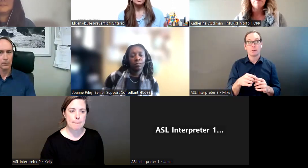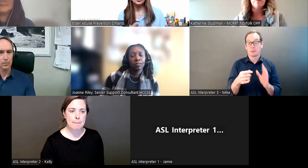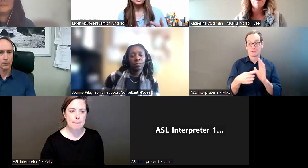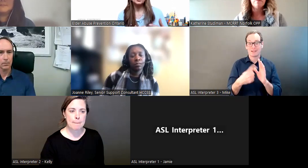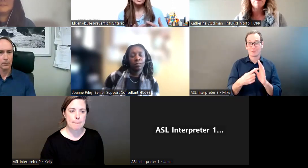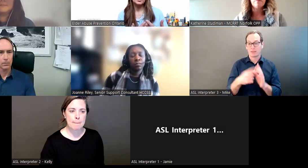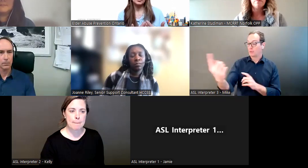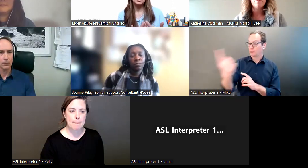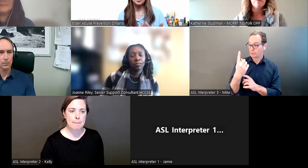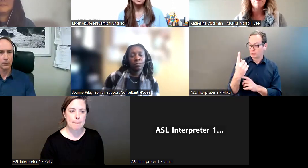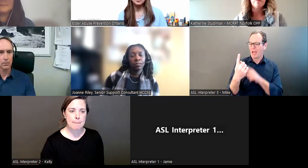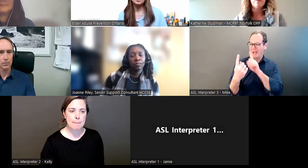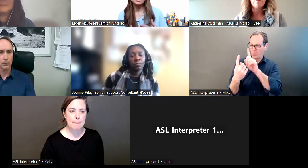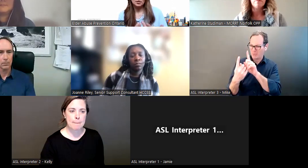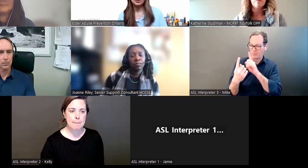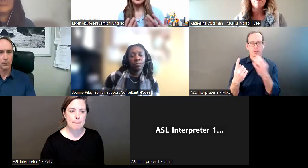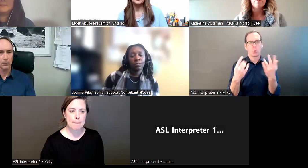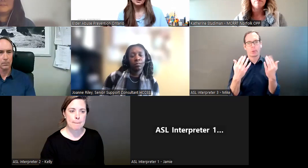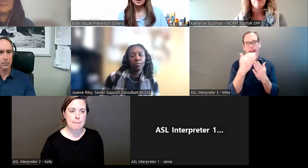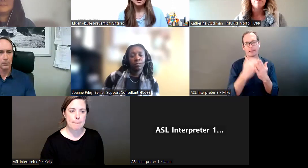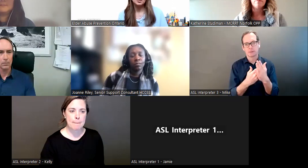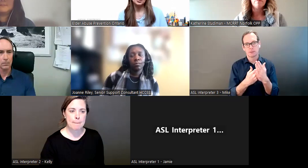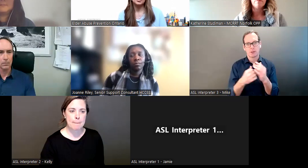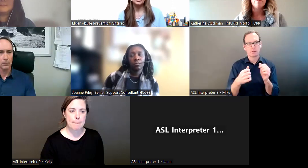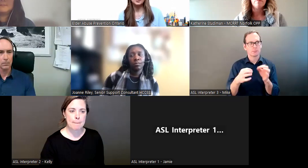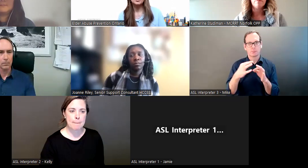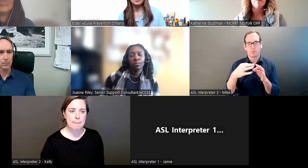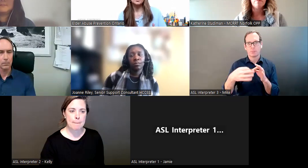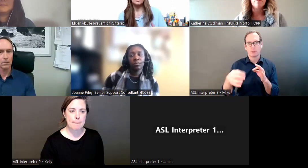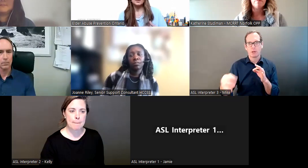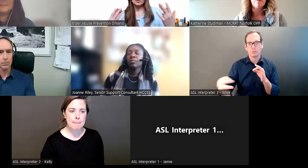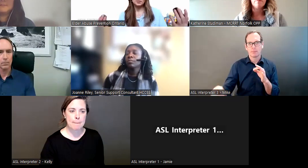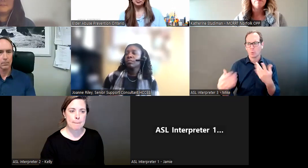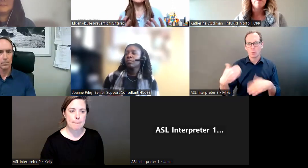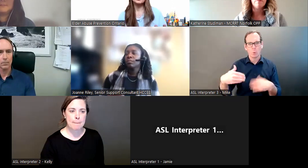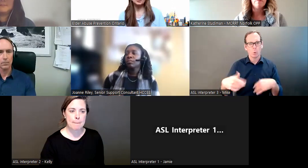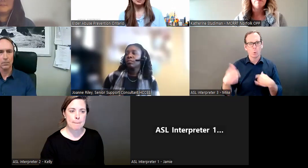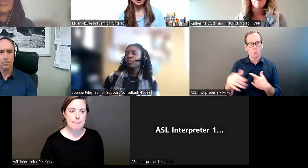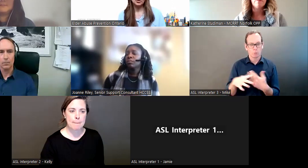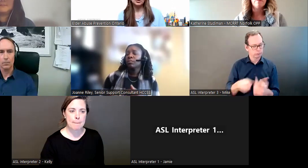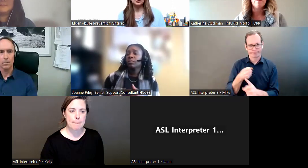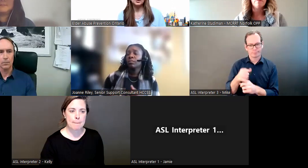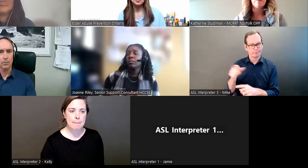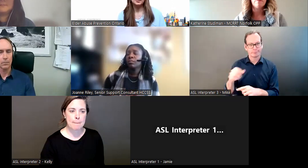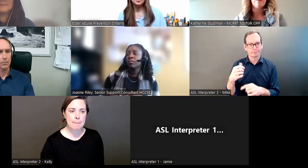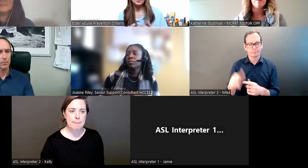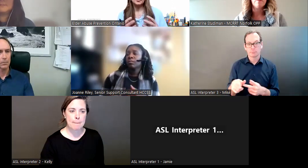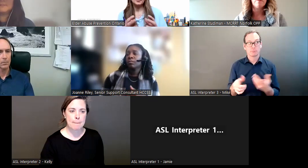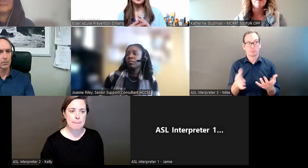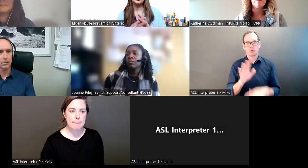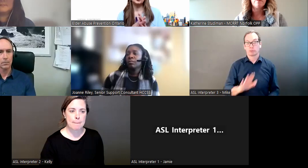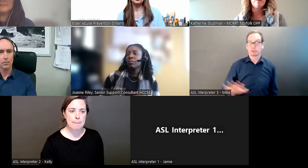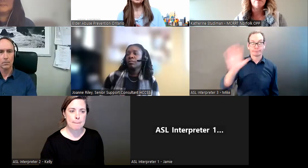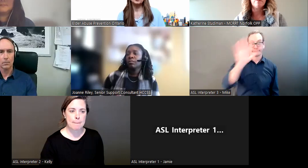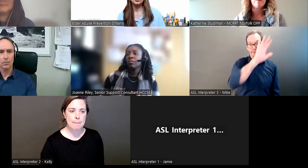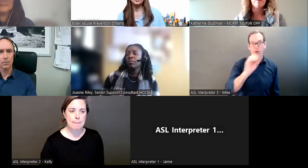sometimes, hinder that response piece. And it's, obviously that's a system issue that we need to, as a province, try to address. But I